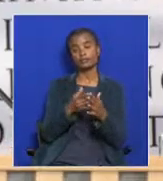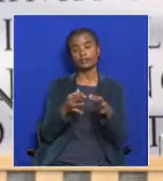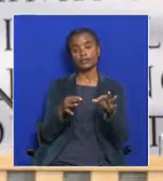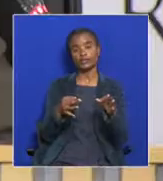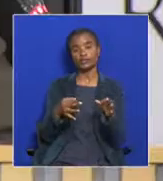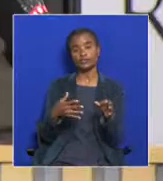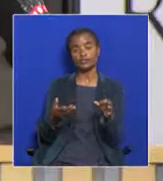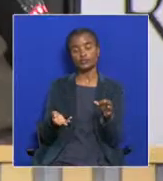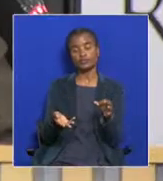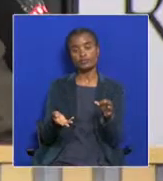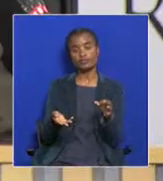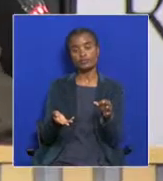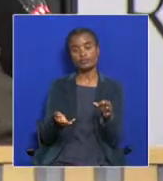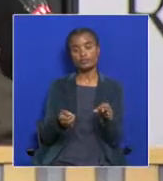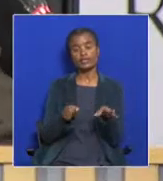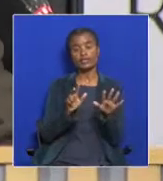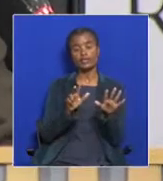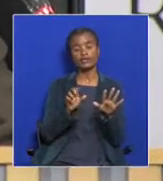807.